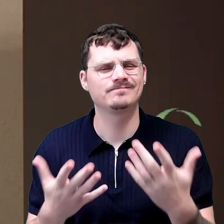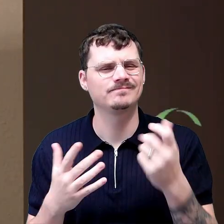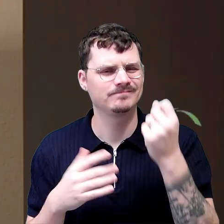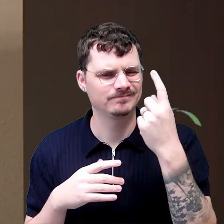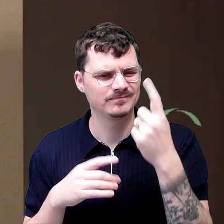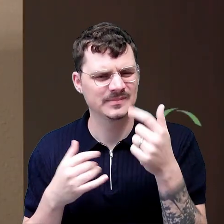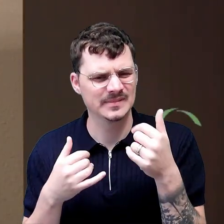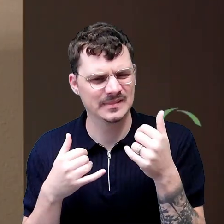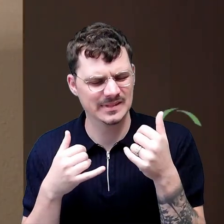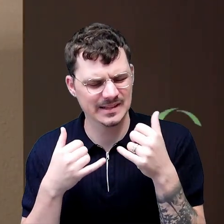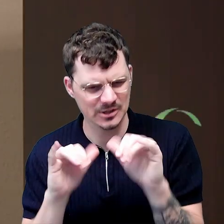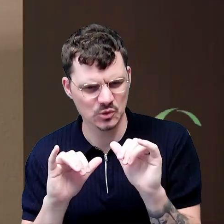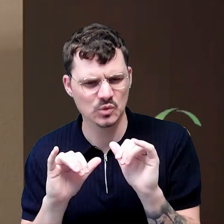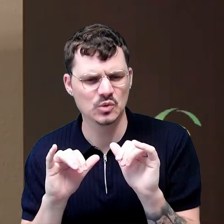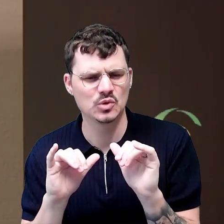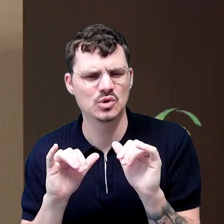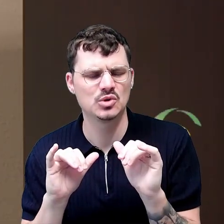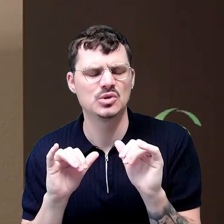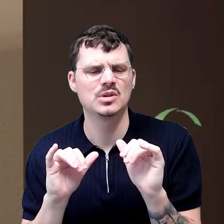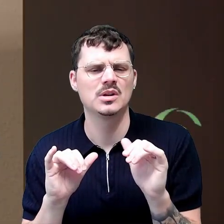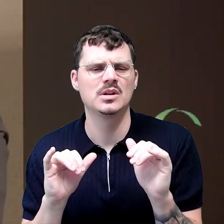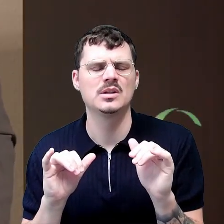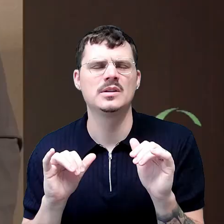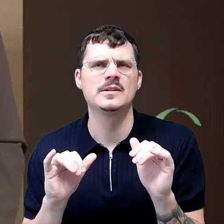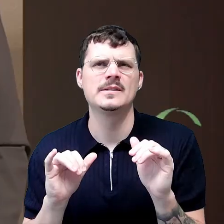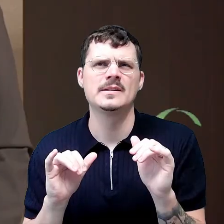Still, there was one